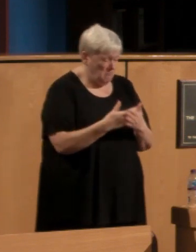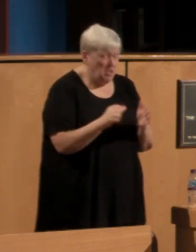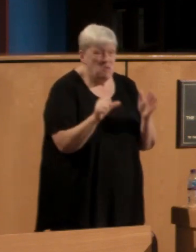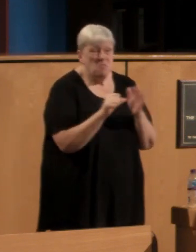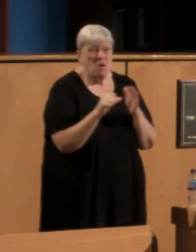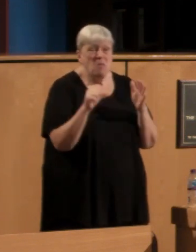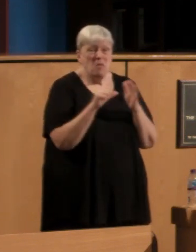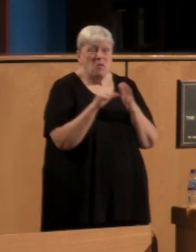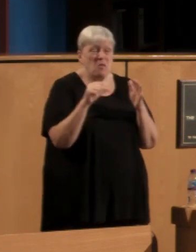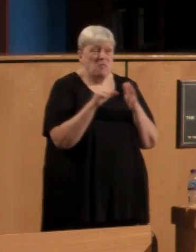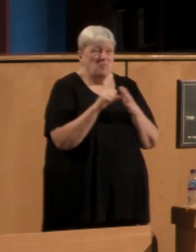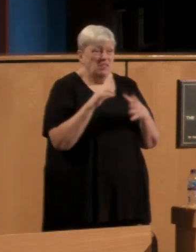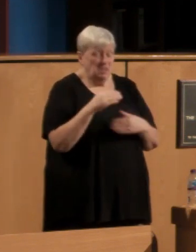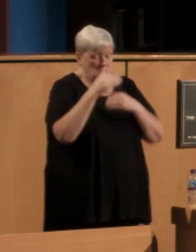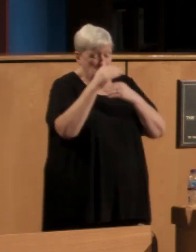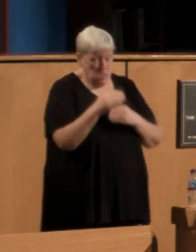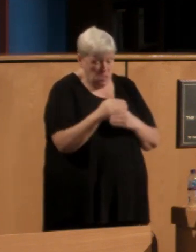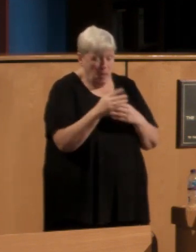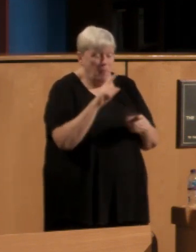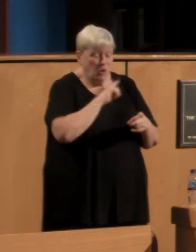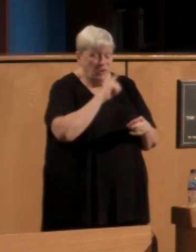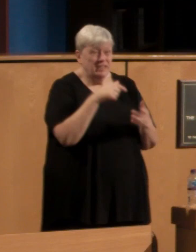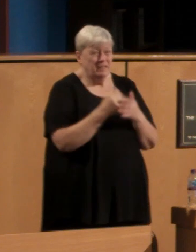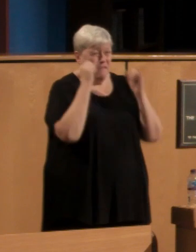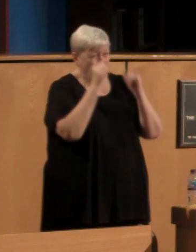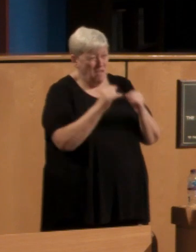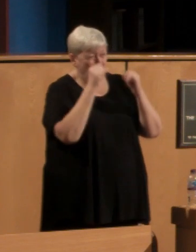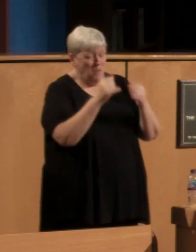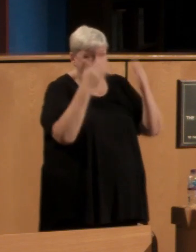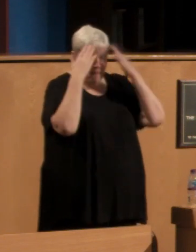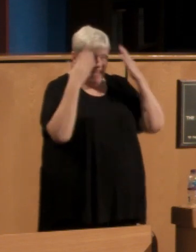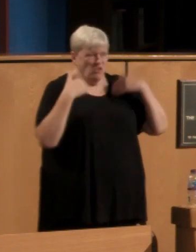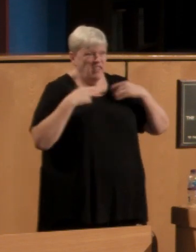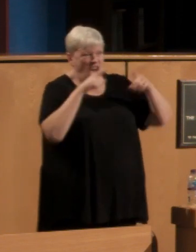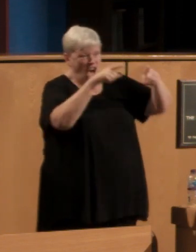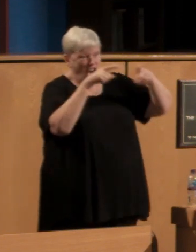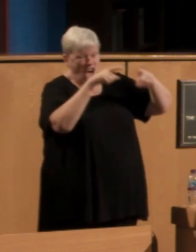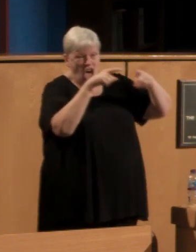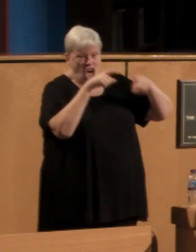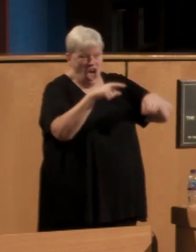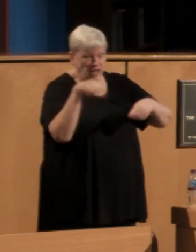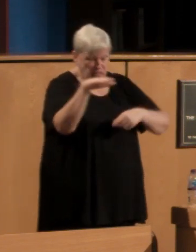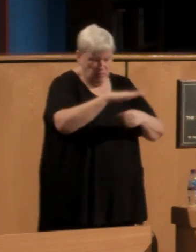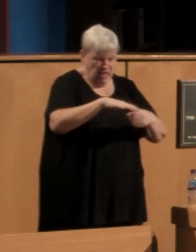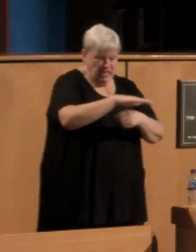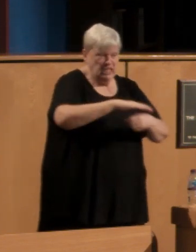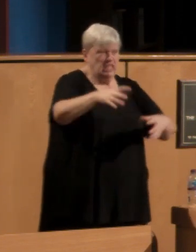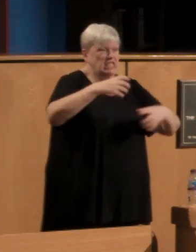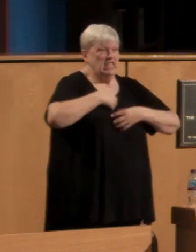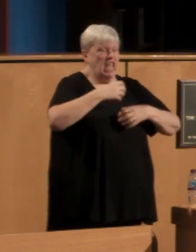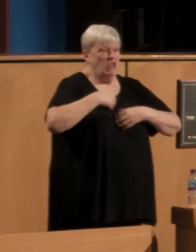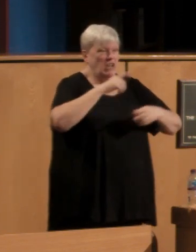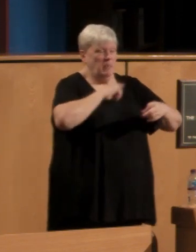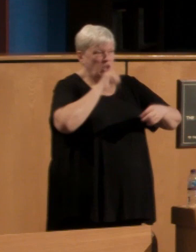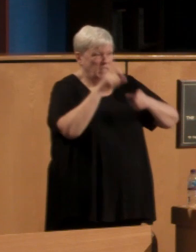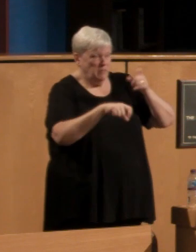problematic trope, because it is vilifying mental health and saying, this place is scary because if you go there, there might